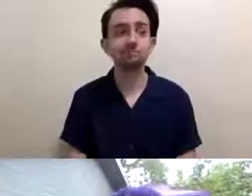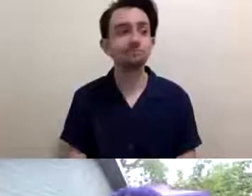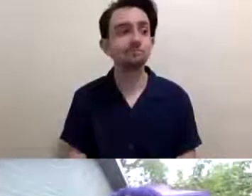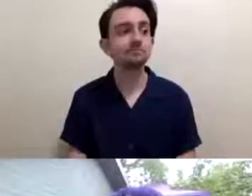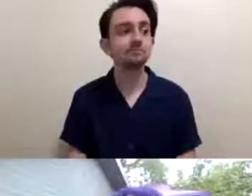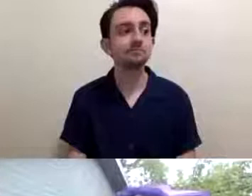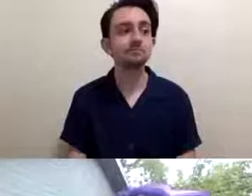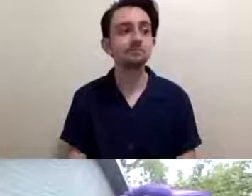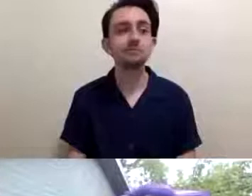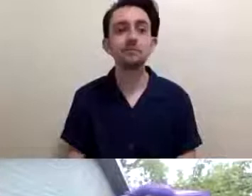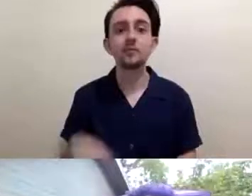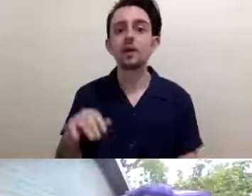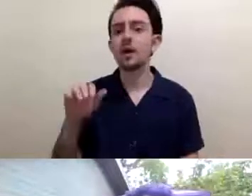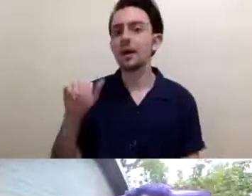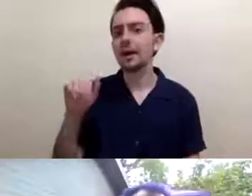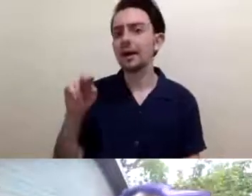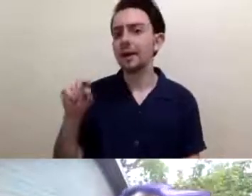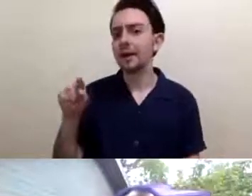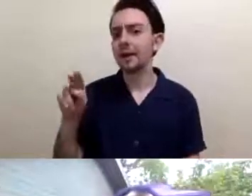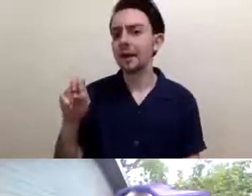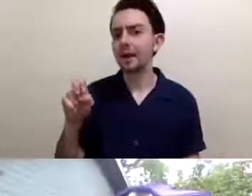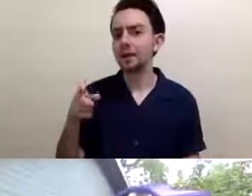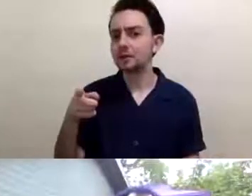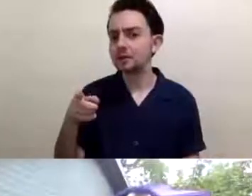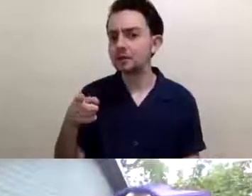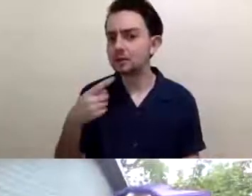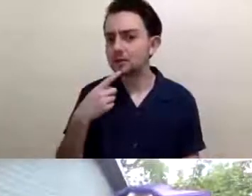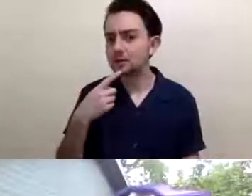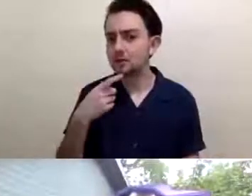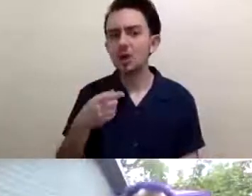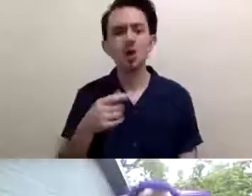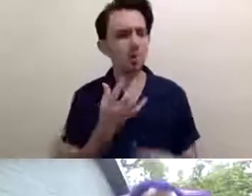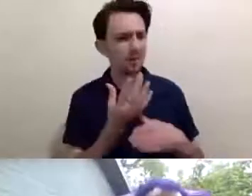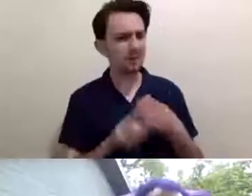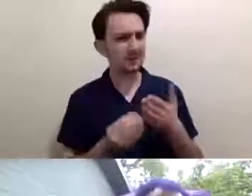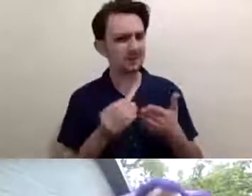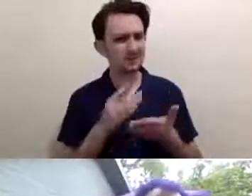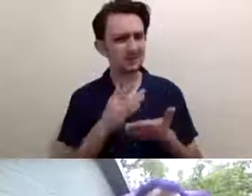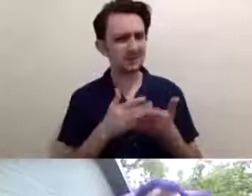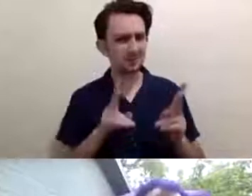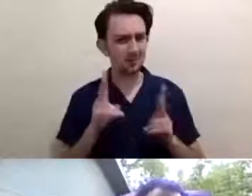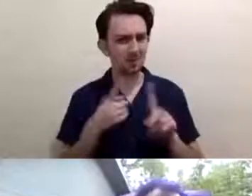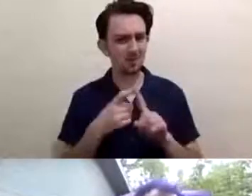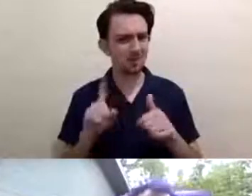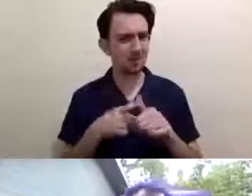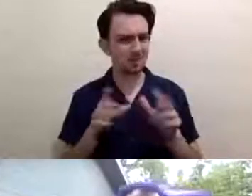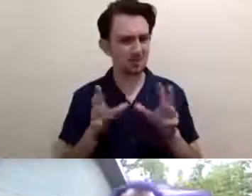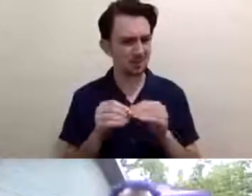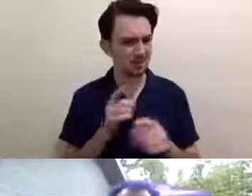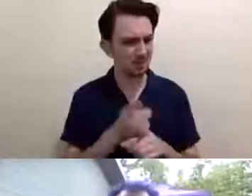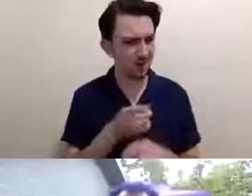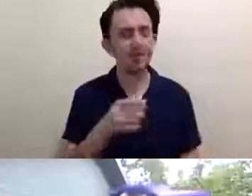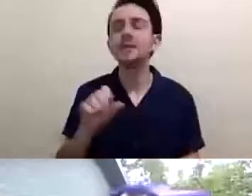Annette? And a question, we are missing some folks, right? That were part of Yes. the first meeting, okay. Yeah. Nithya had to